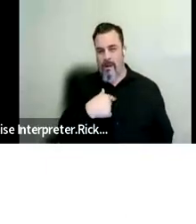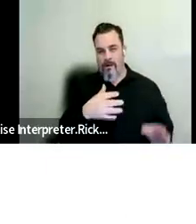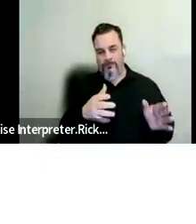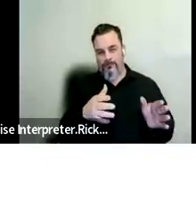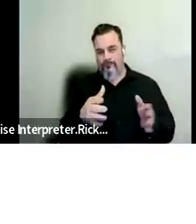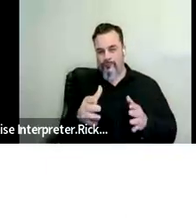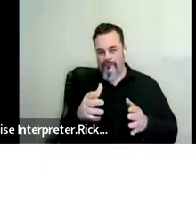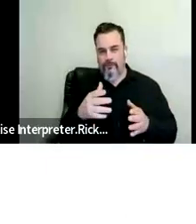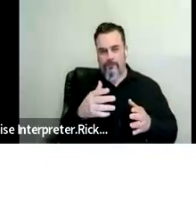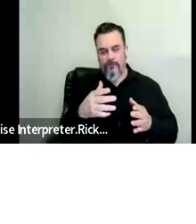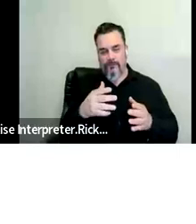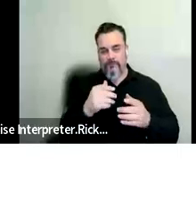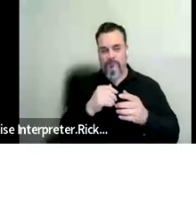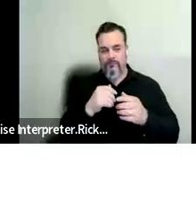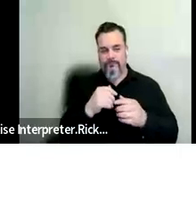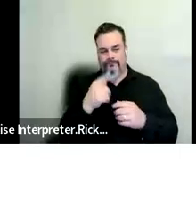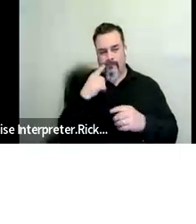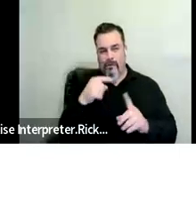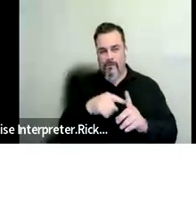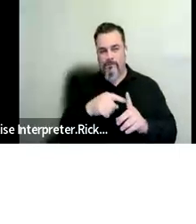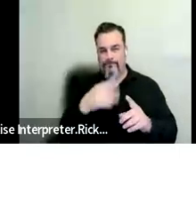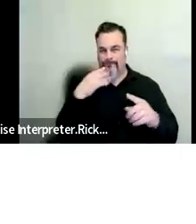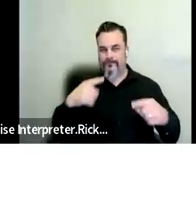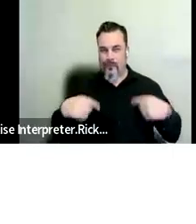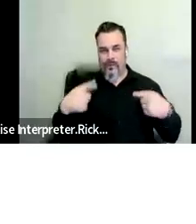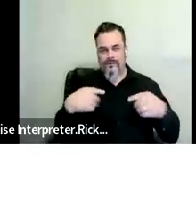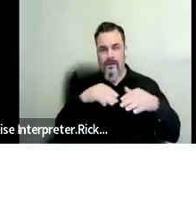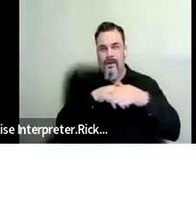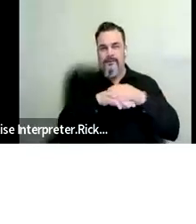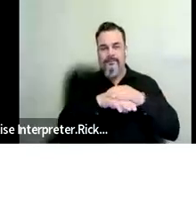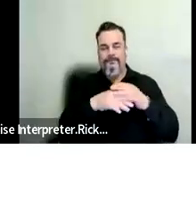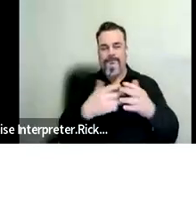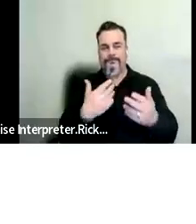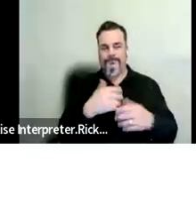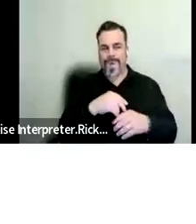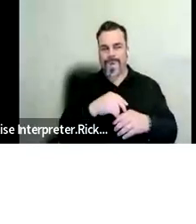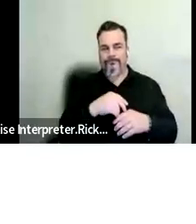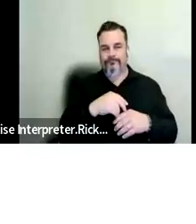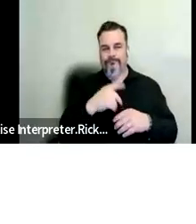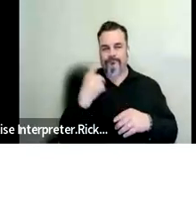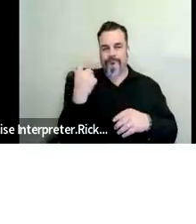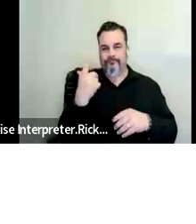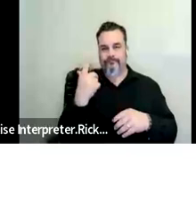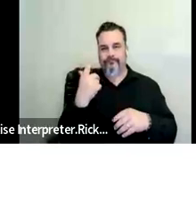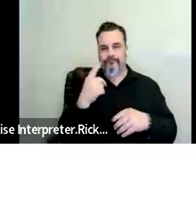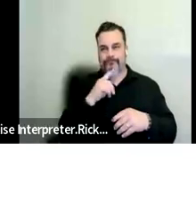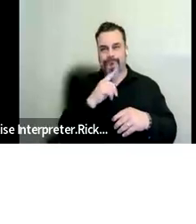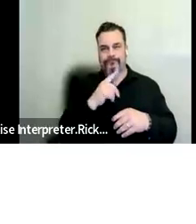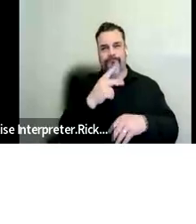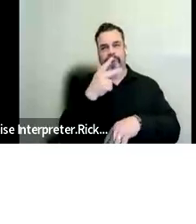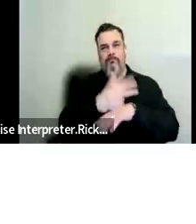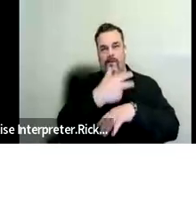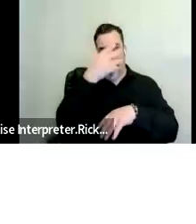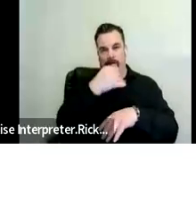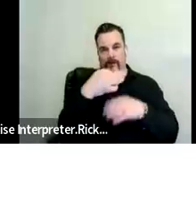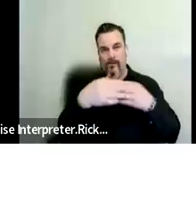So that's just wheelchair access. That's not, they had her actually parked in front of the door